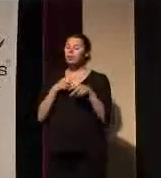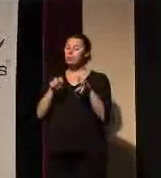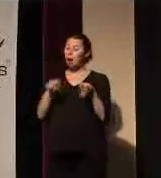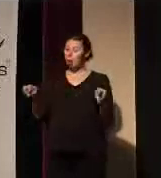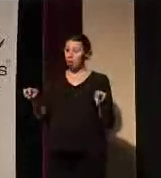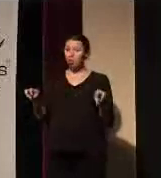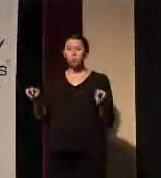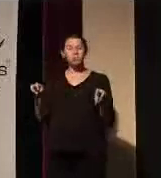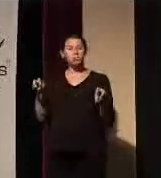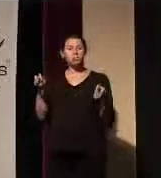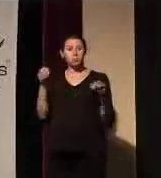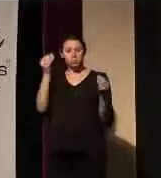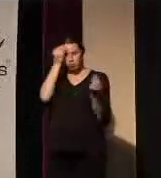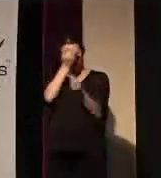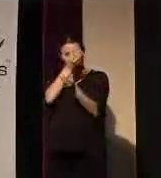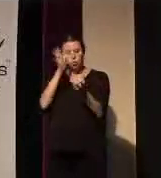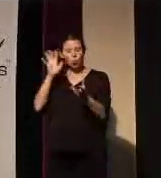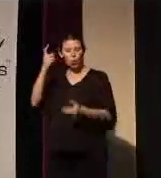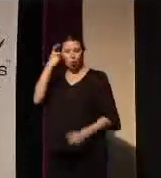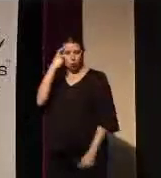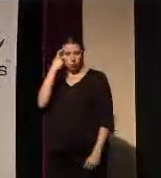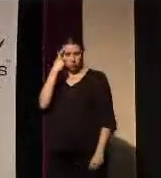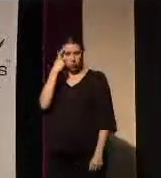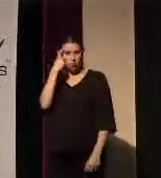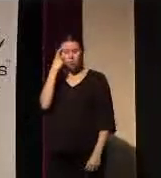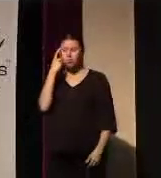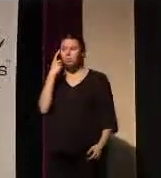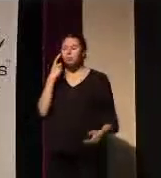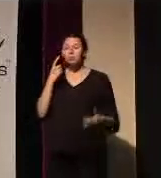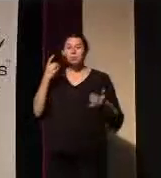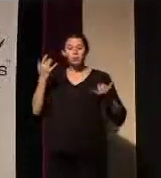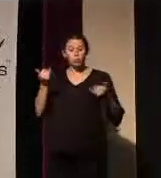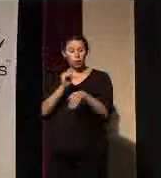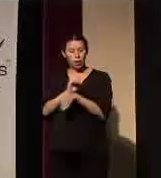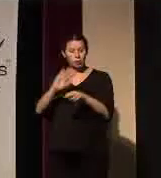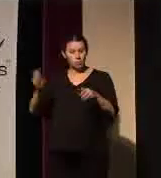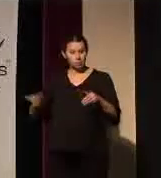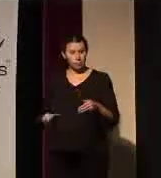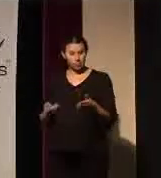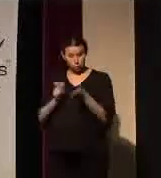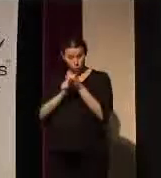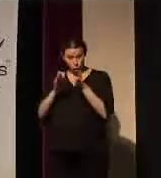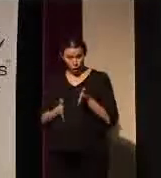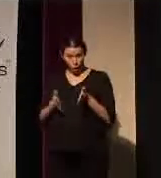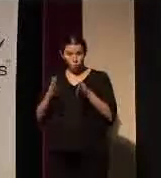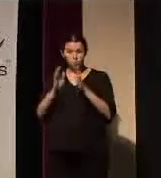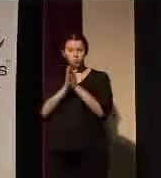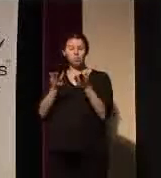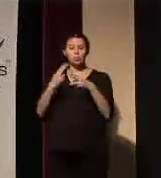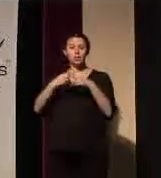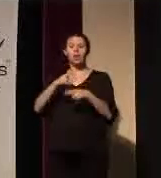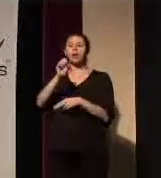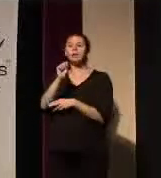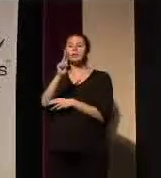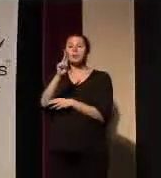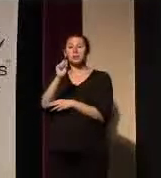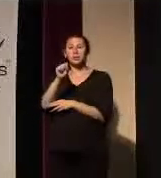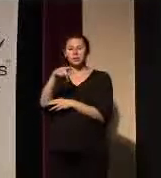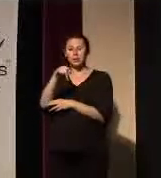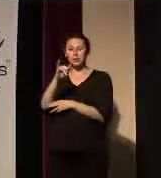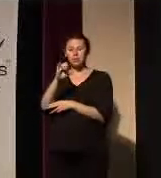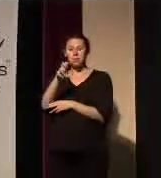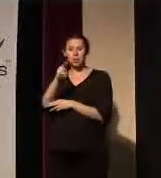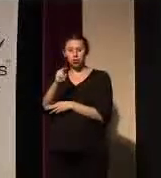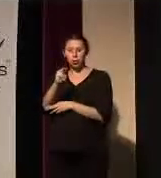their thoughts. Our guest tonight is the author of Suspicion Nation, Why We Continue